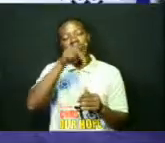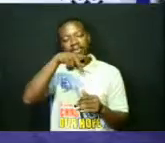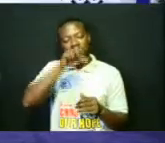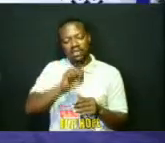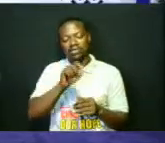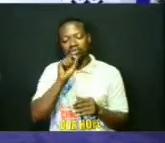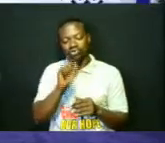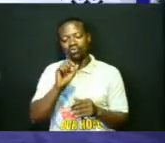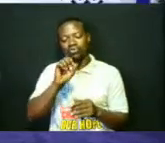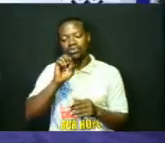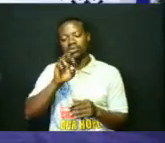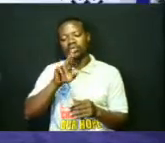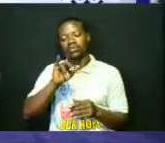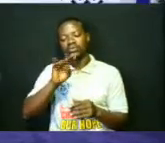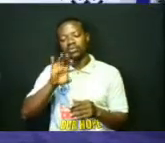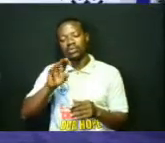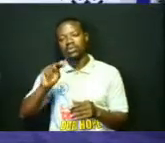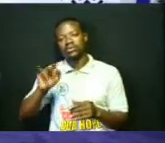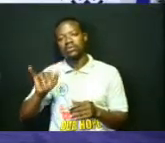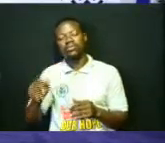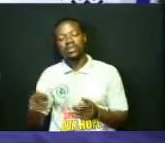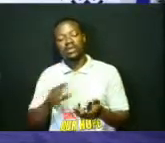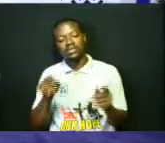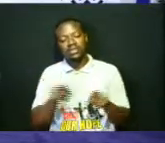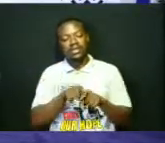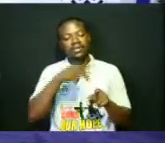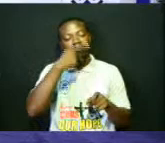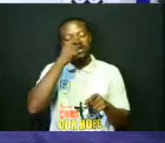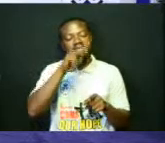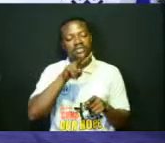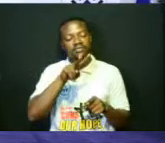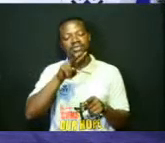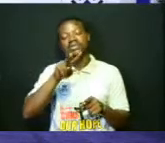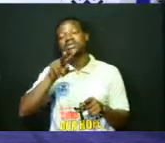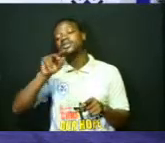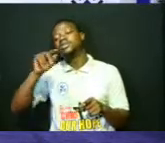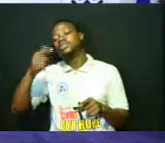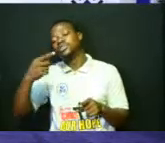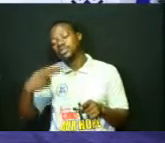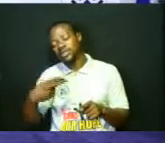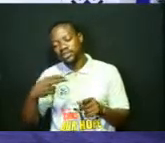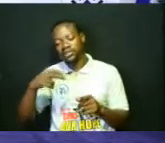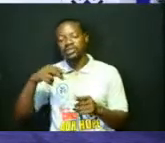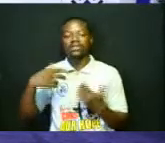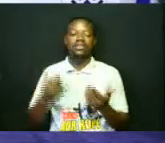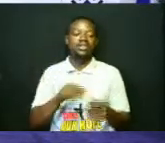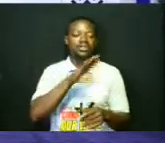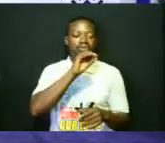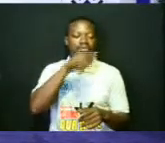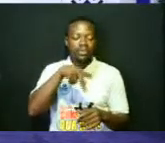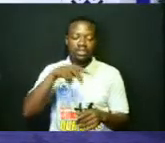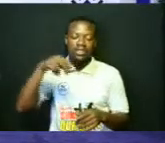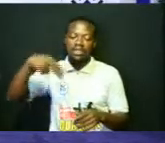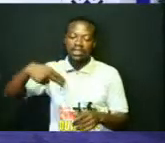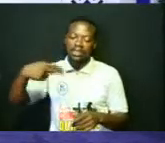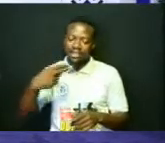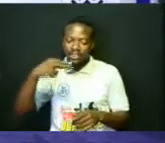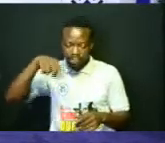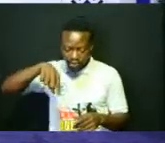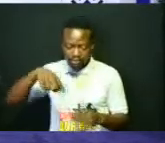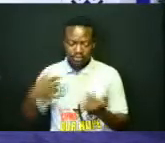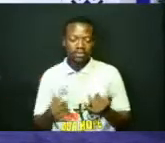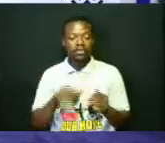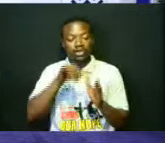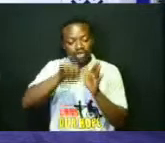aps.ericnyamekye. We are also on Pen TV GH and then the COPHQ. We want to welcome our viewers on YouTube. The